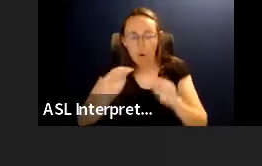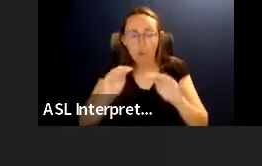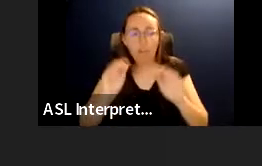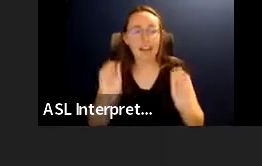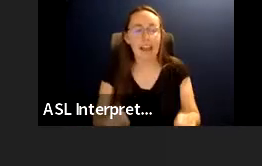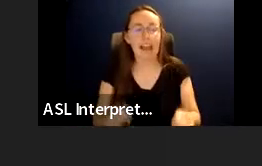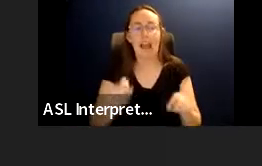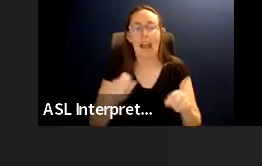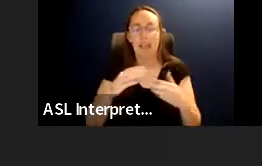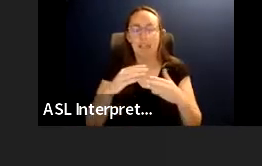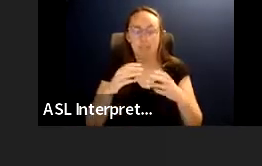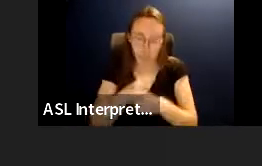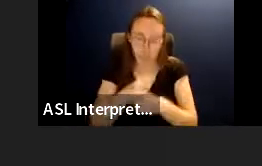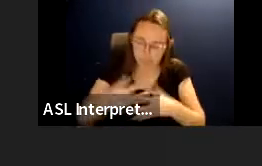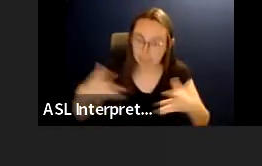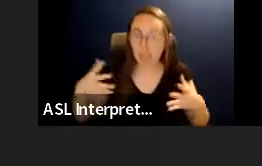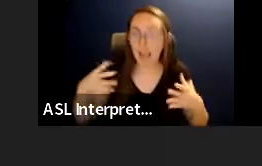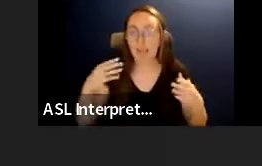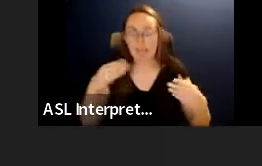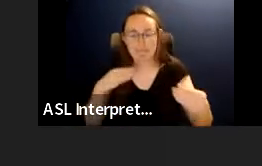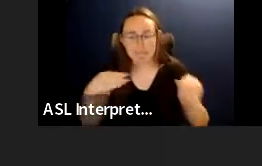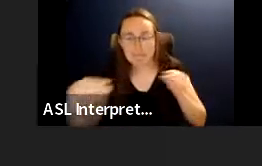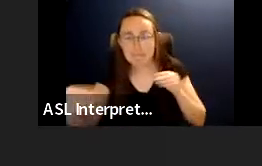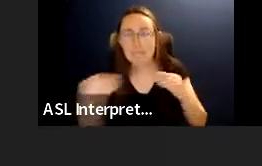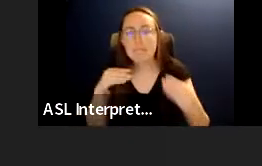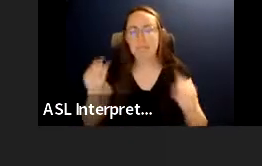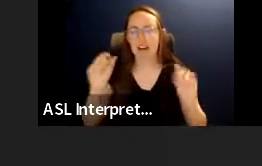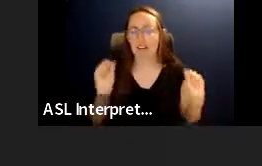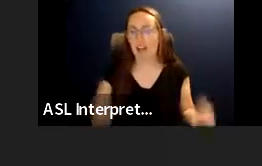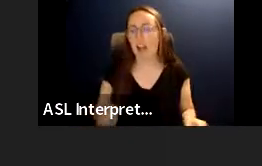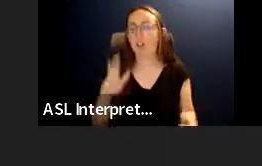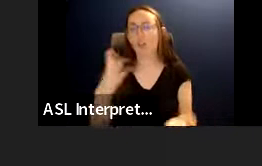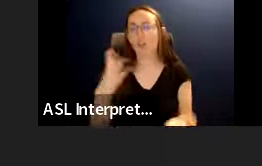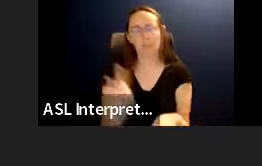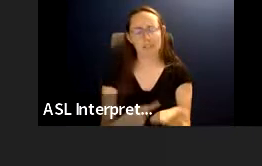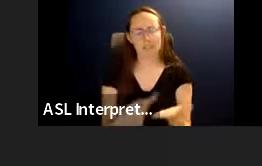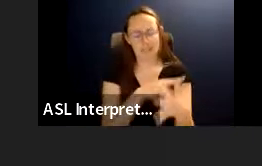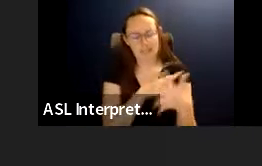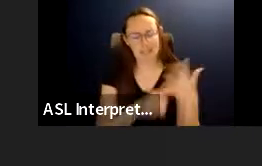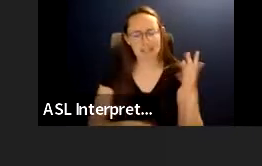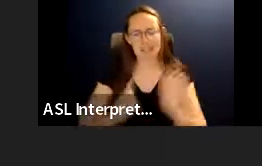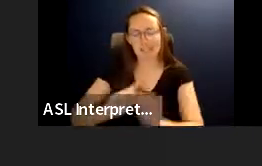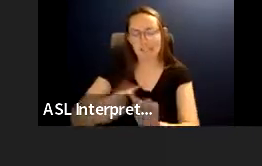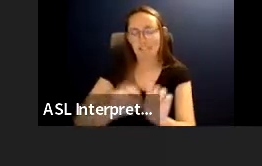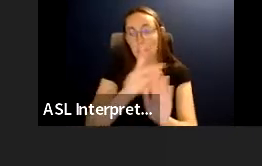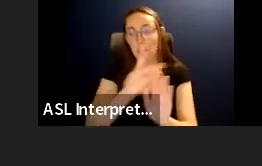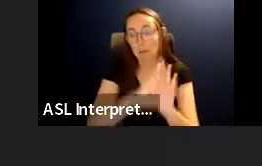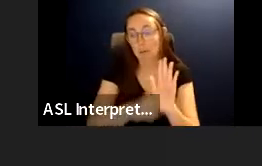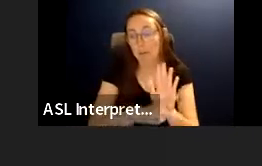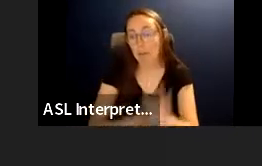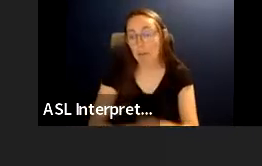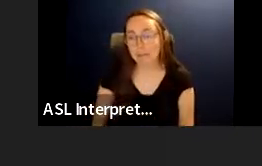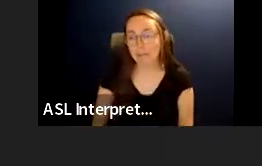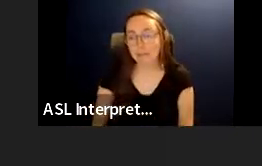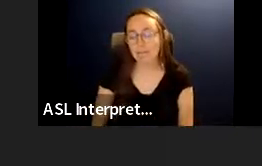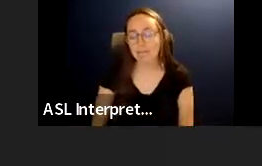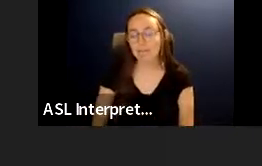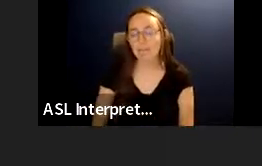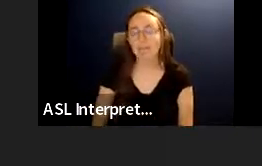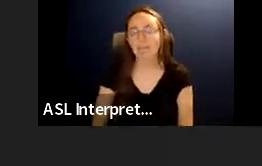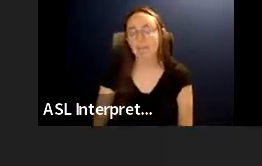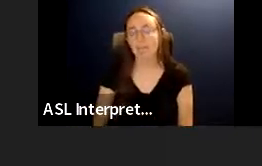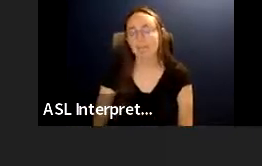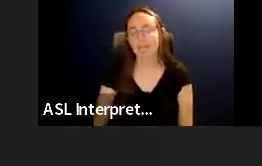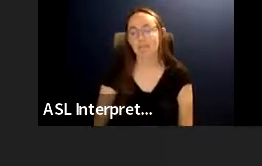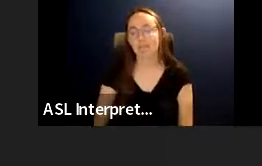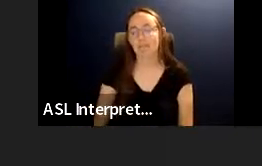expandable. So we're going to talk about all of those principles as we create the different assistive technology. We want everything